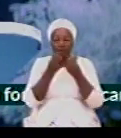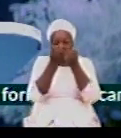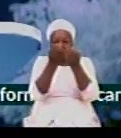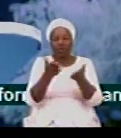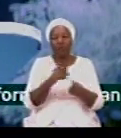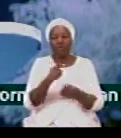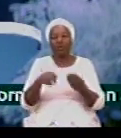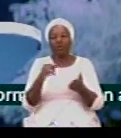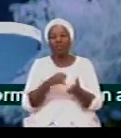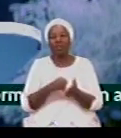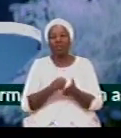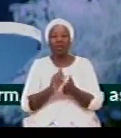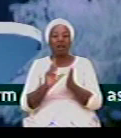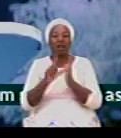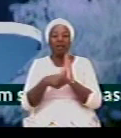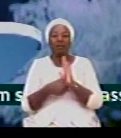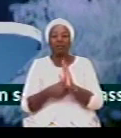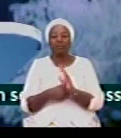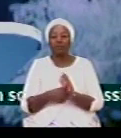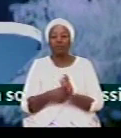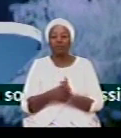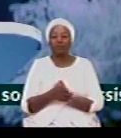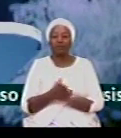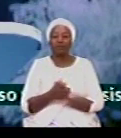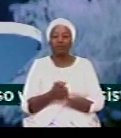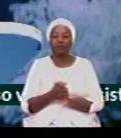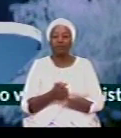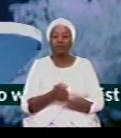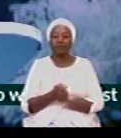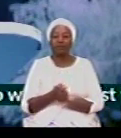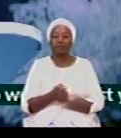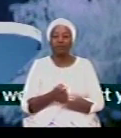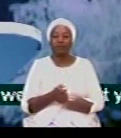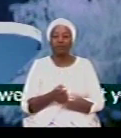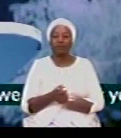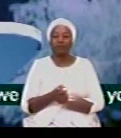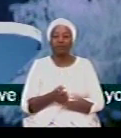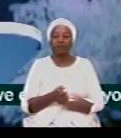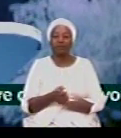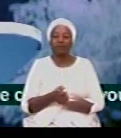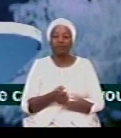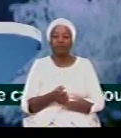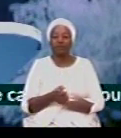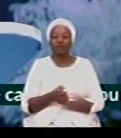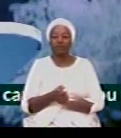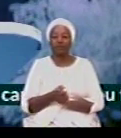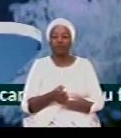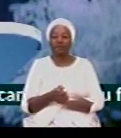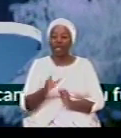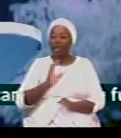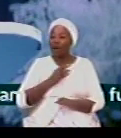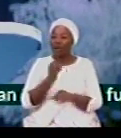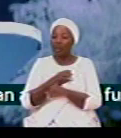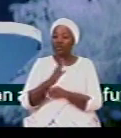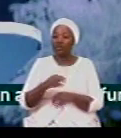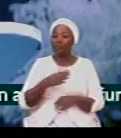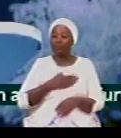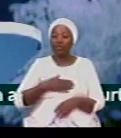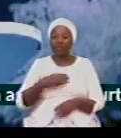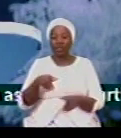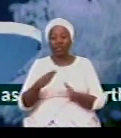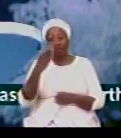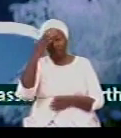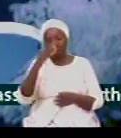Our counselors, please, can you please indicate if you have finished at your end? Please, at the